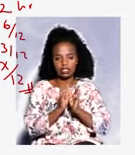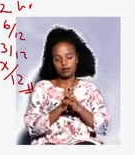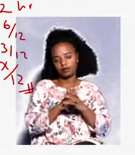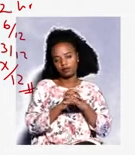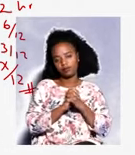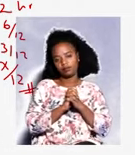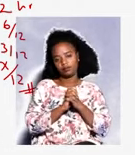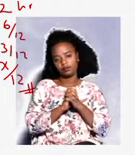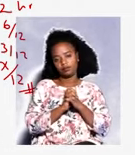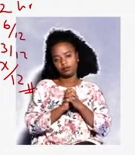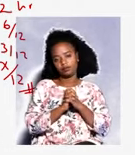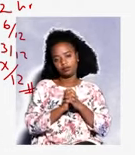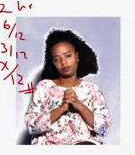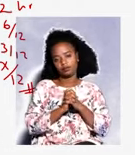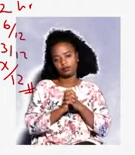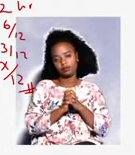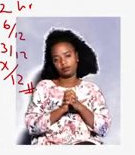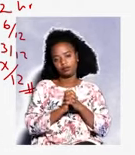job.